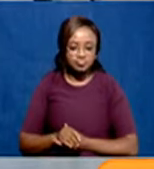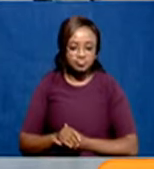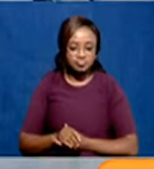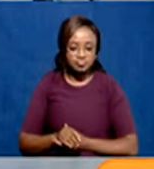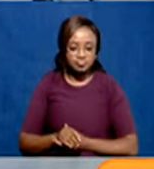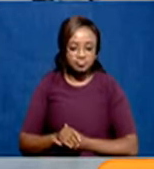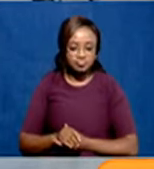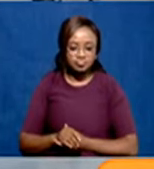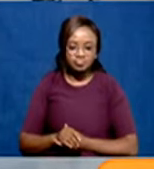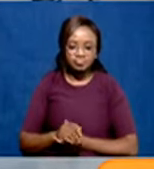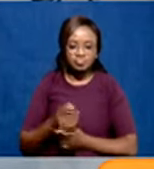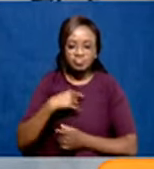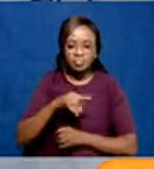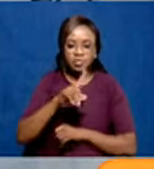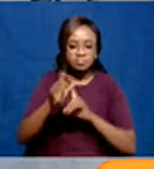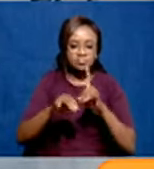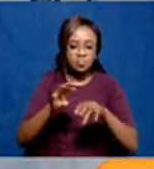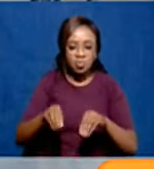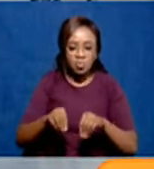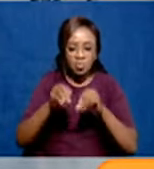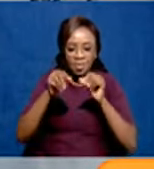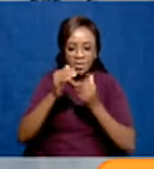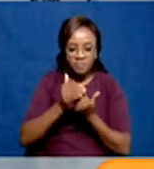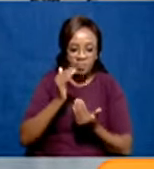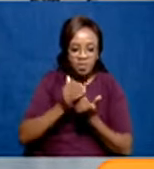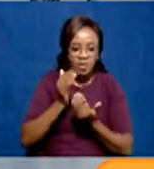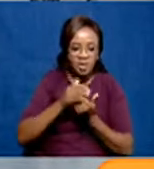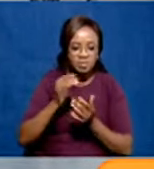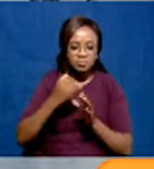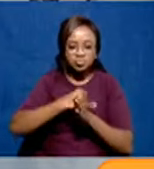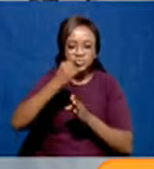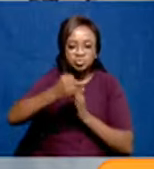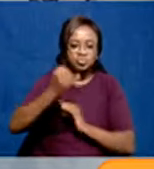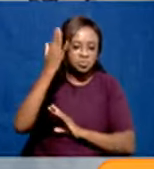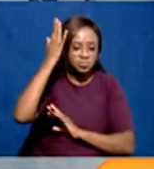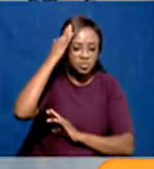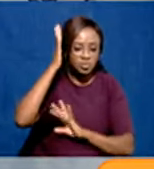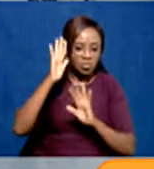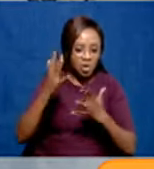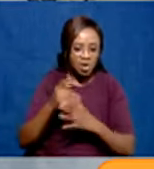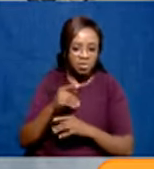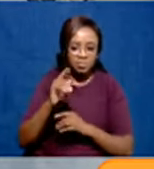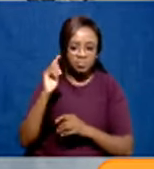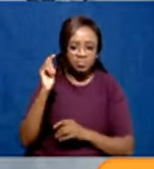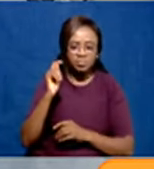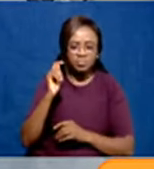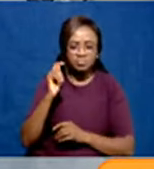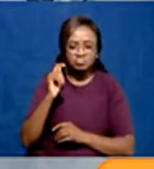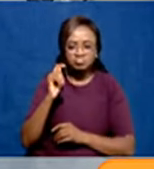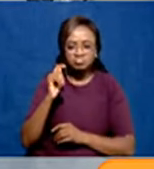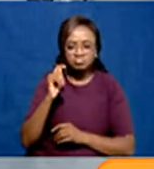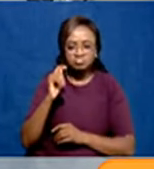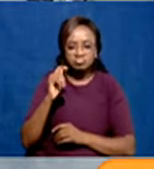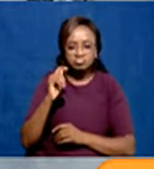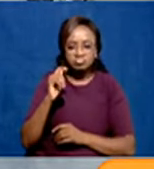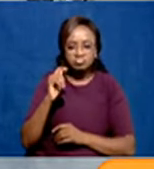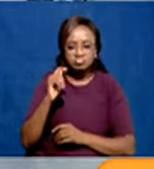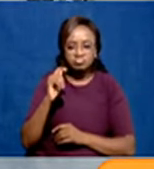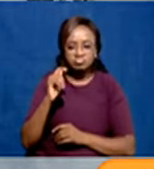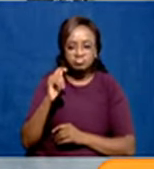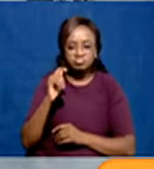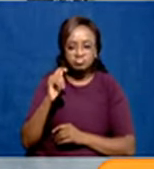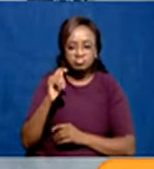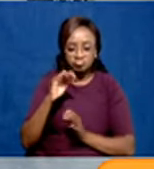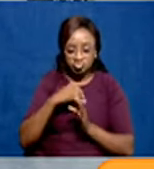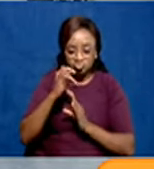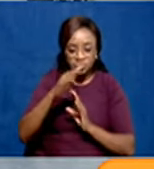quality of care. Yeah. What assurance does the authority give Kenyans that they're going to address the issue